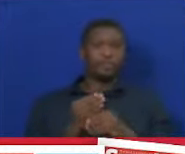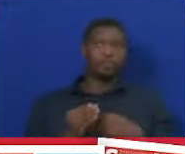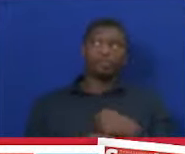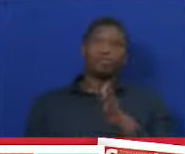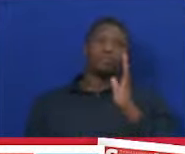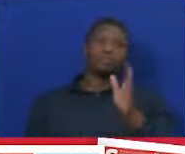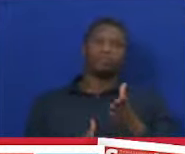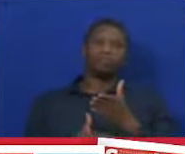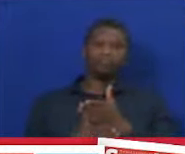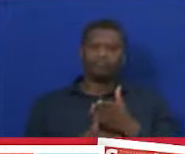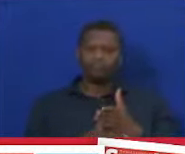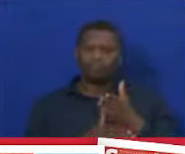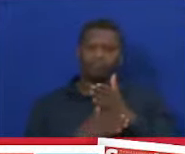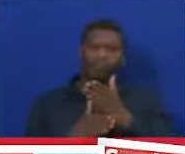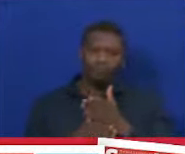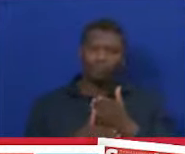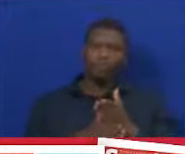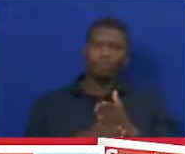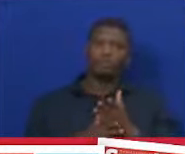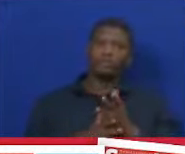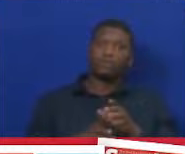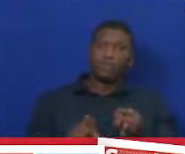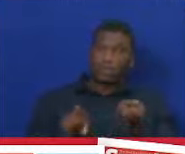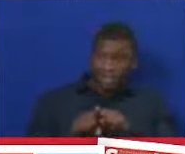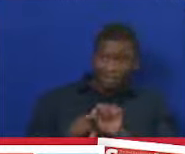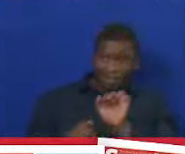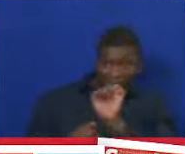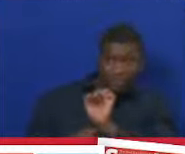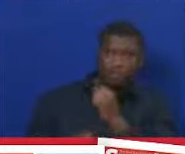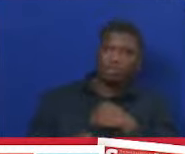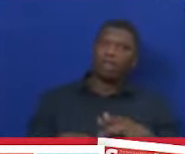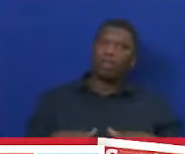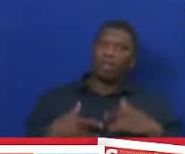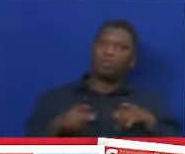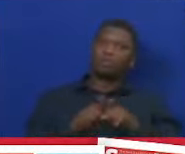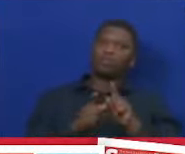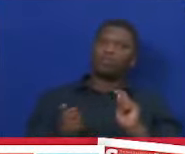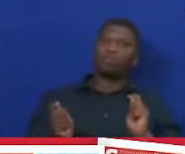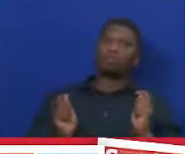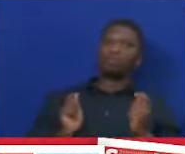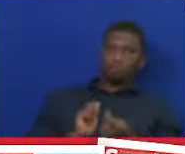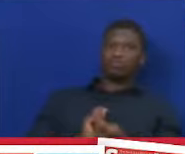same conditions as they are under protection.